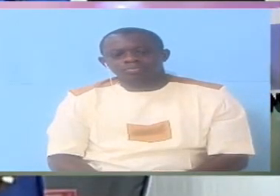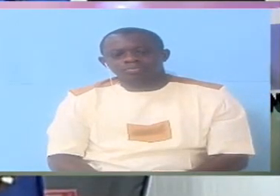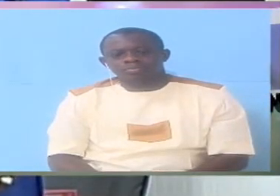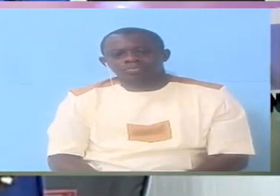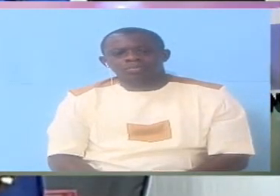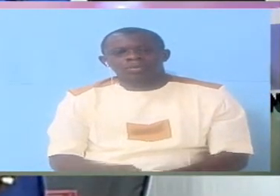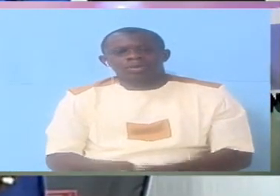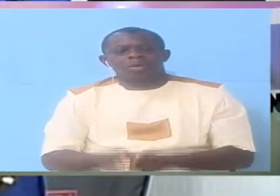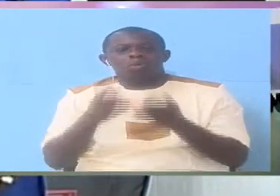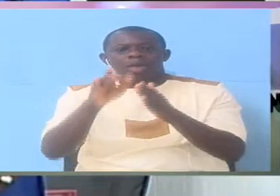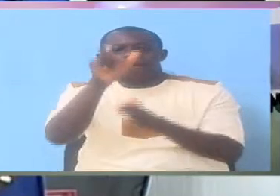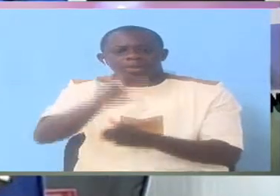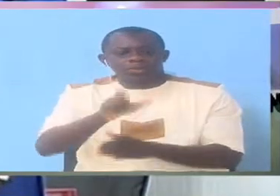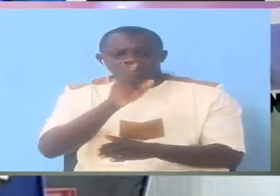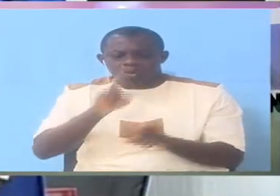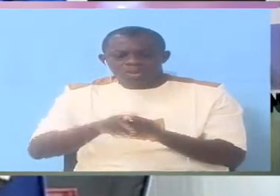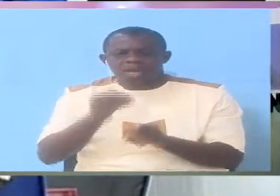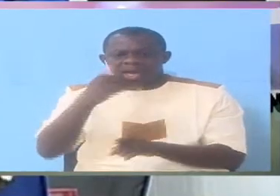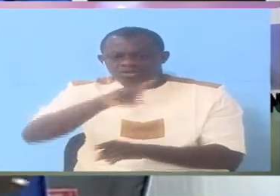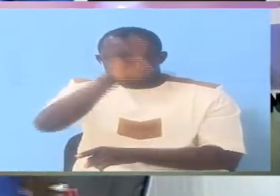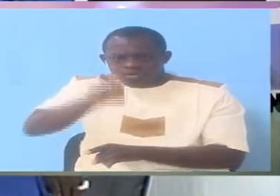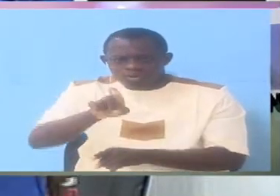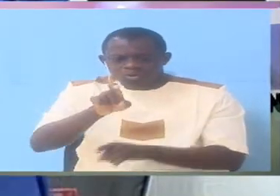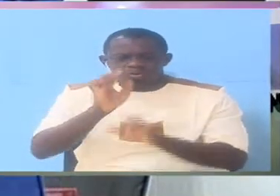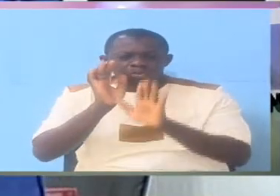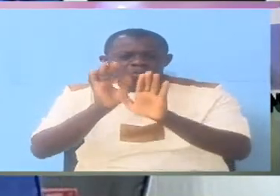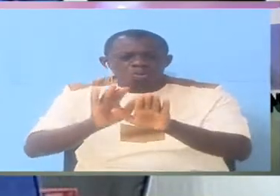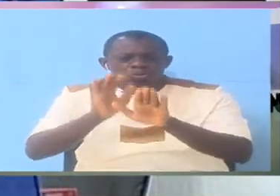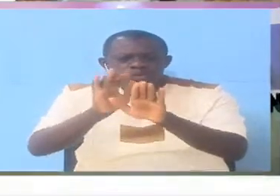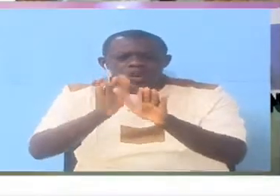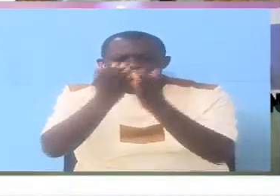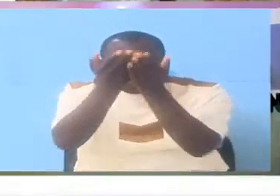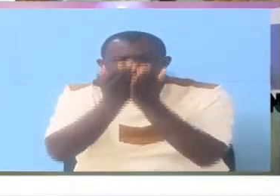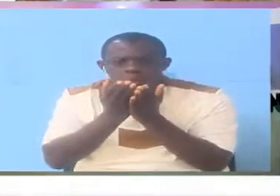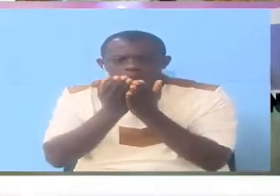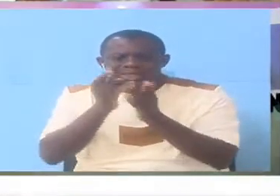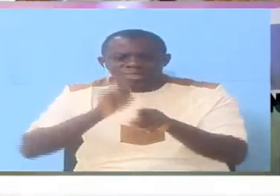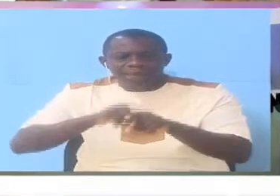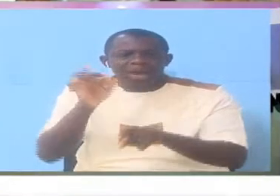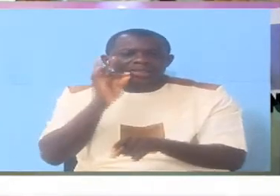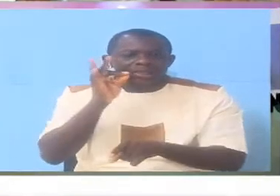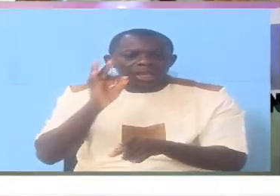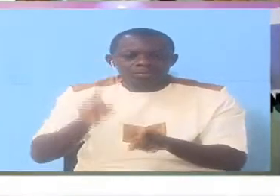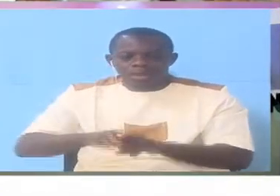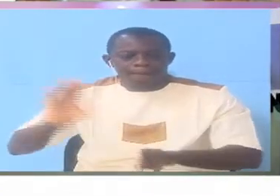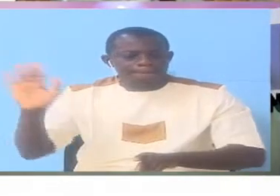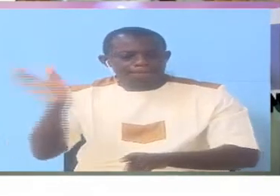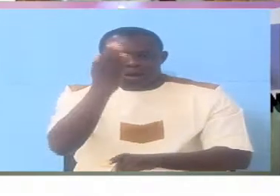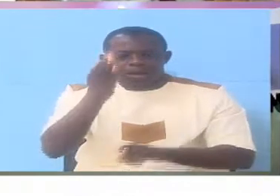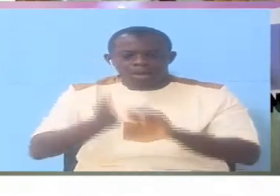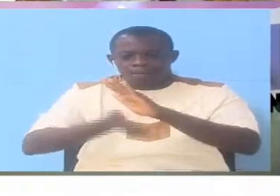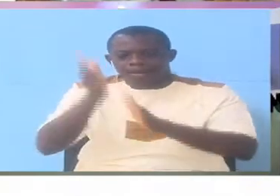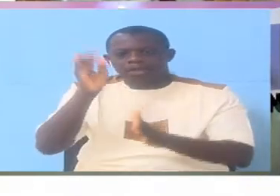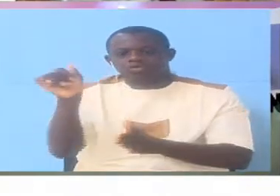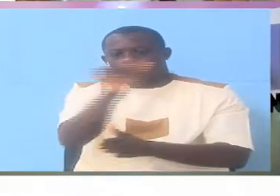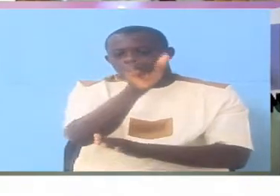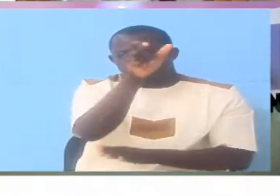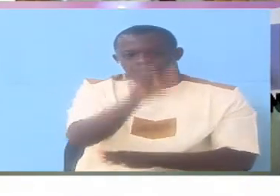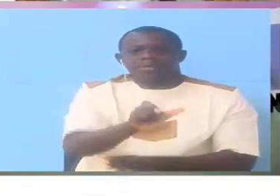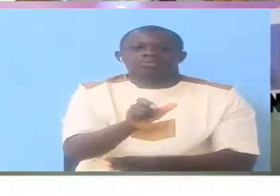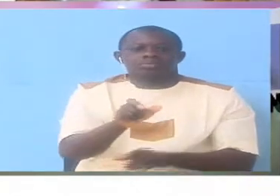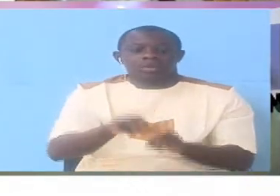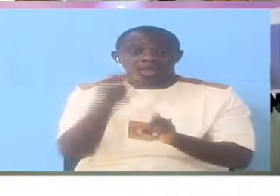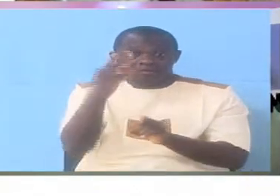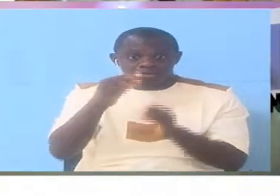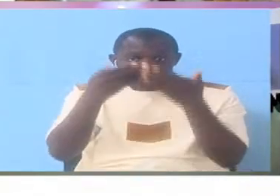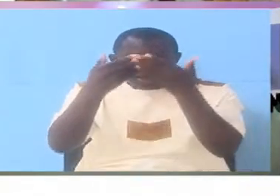respond. Anyone that was slow in responding to him, he will slap you and pass. For an answer, then